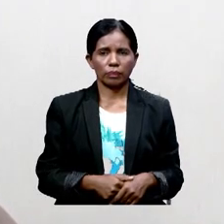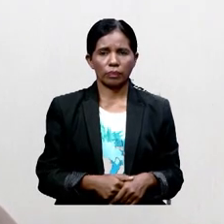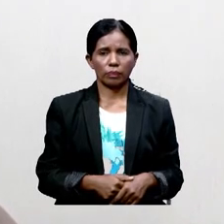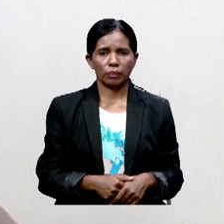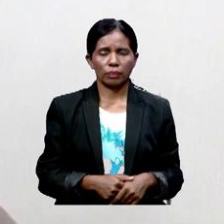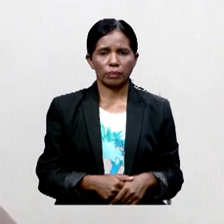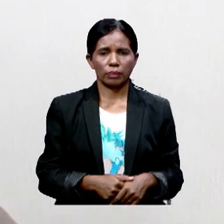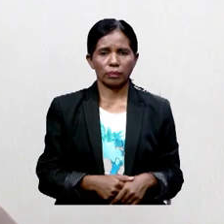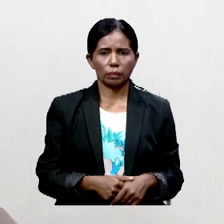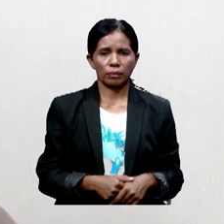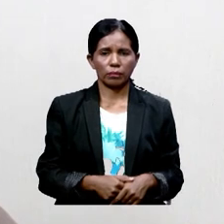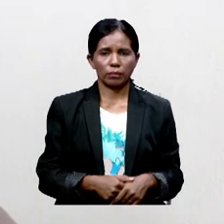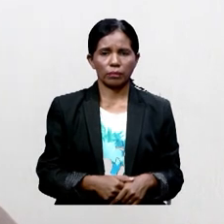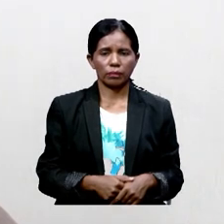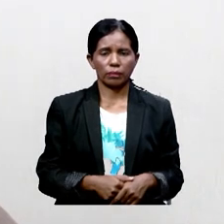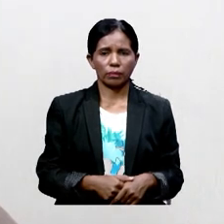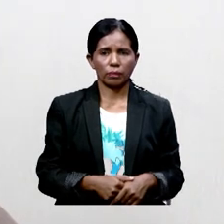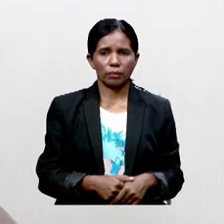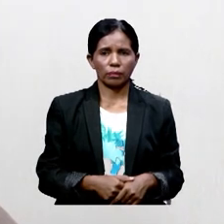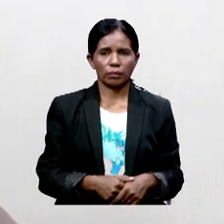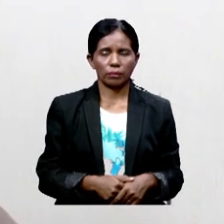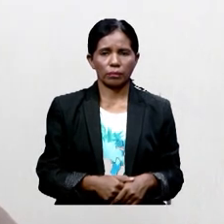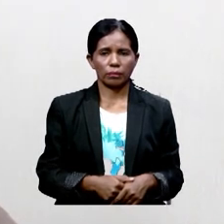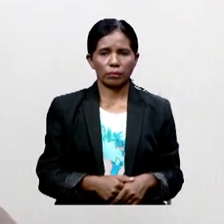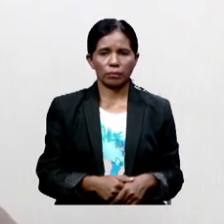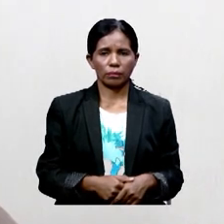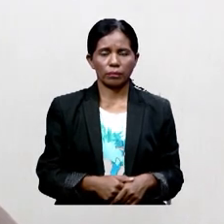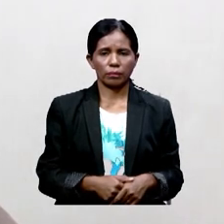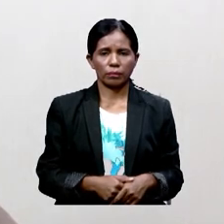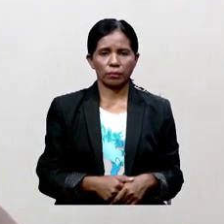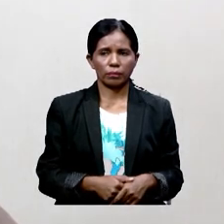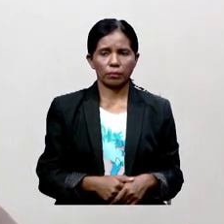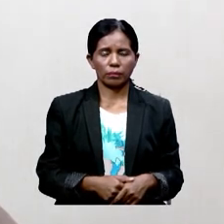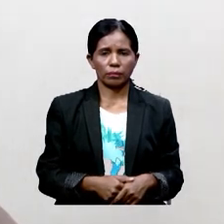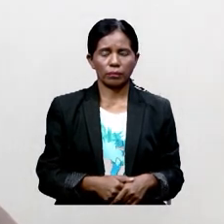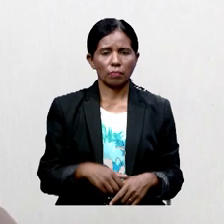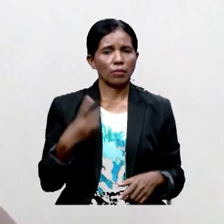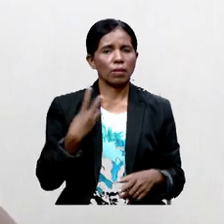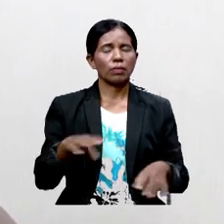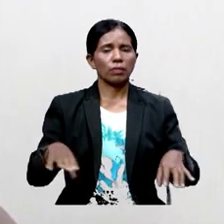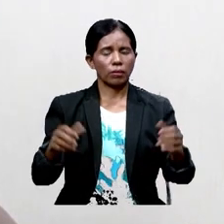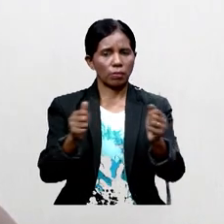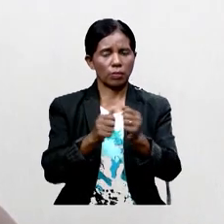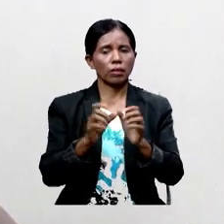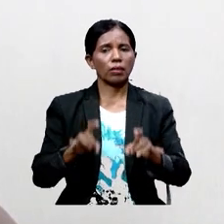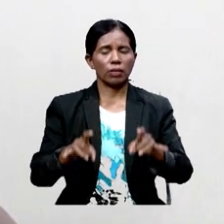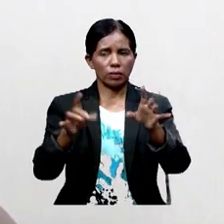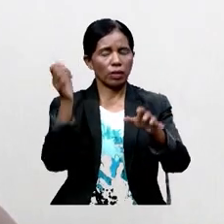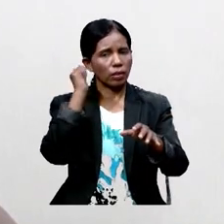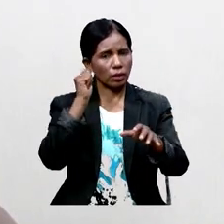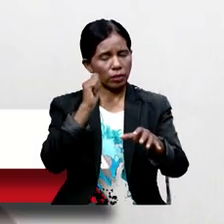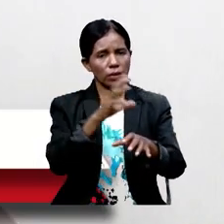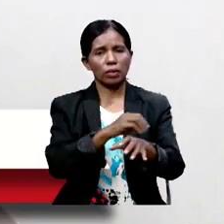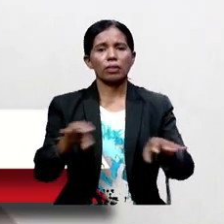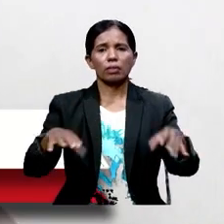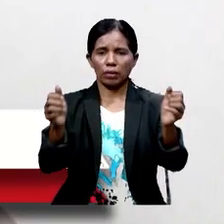a preparatory meeting ahead of the Australia-ASEAN Special Summit, which Australia is